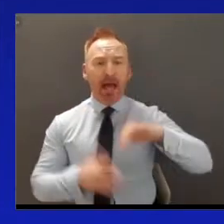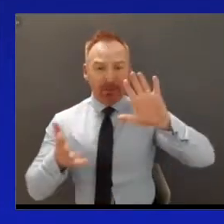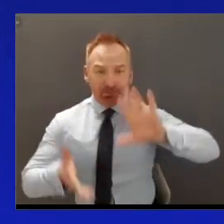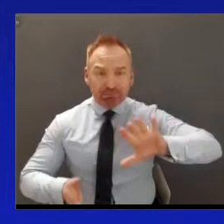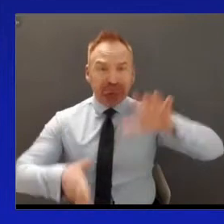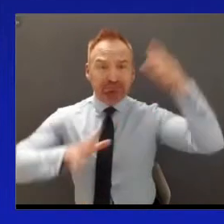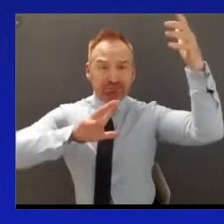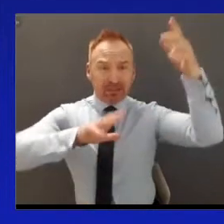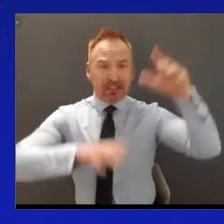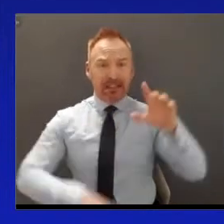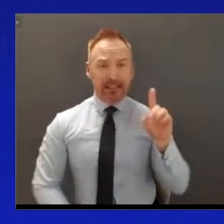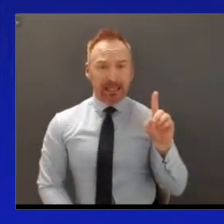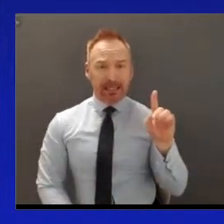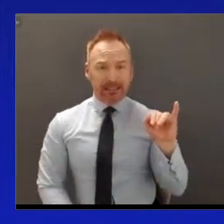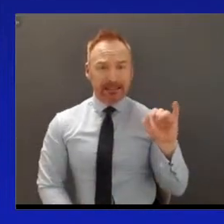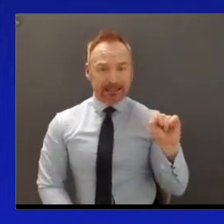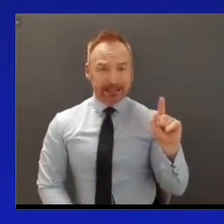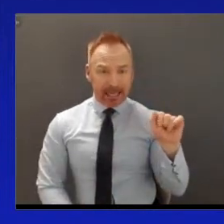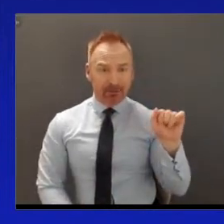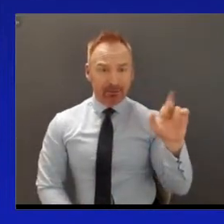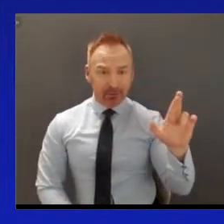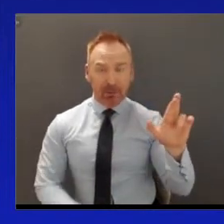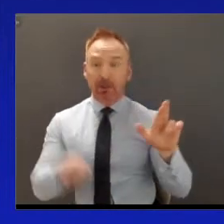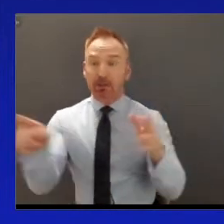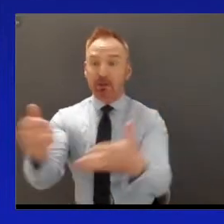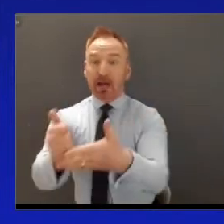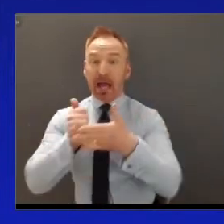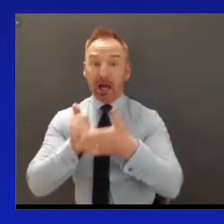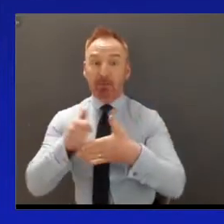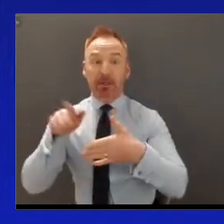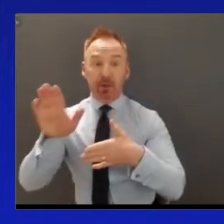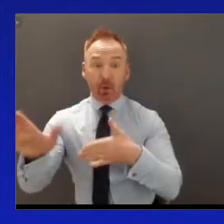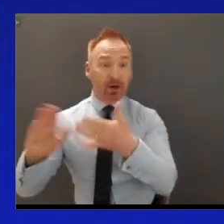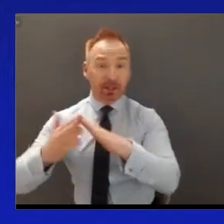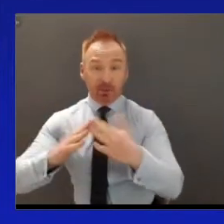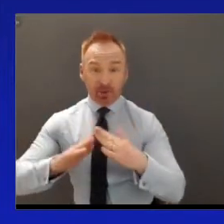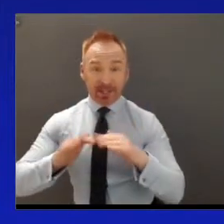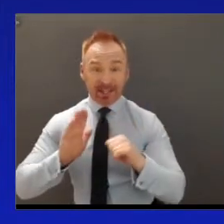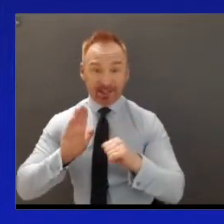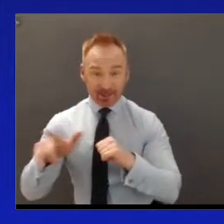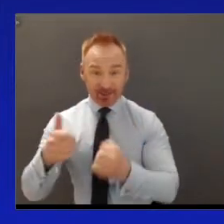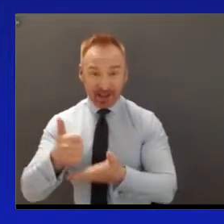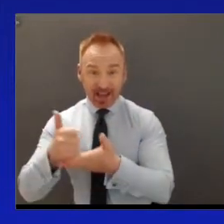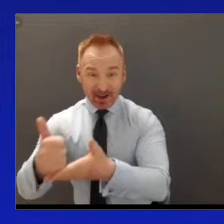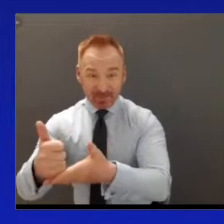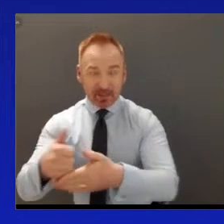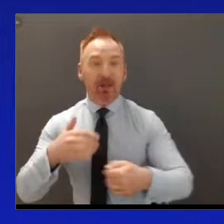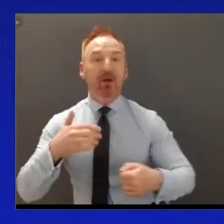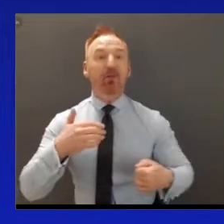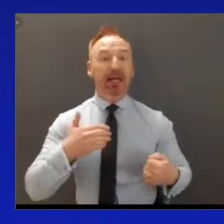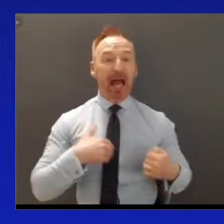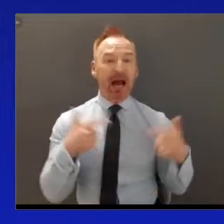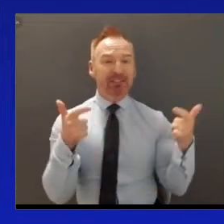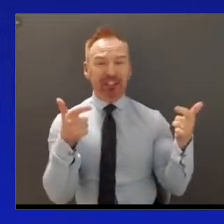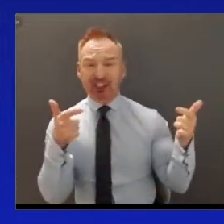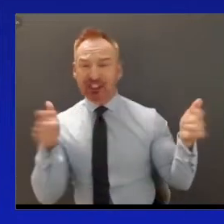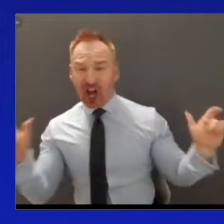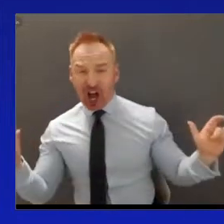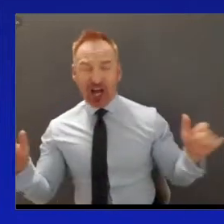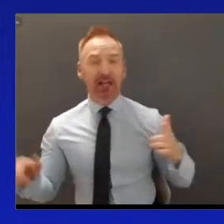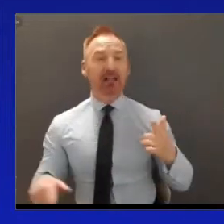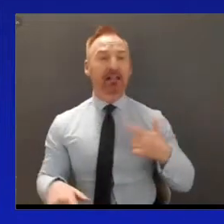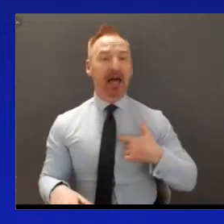help us manage in your community. We have those mass casualty incident tents. We have 3 of those. We may be setting those